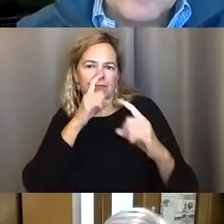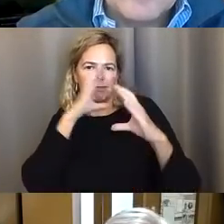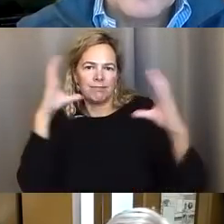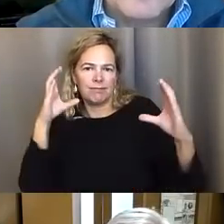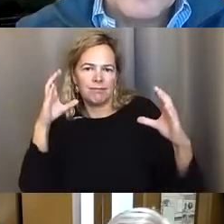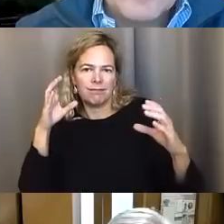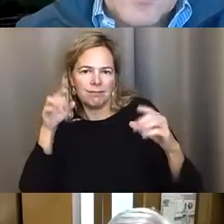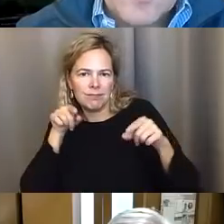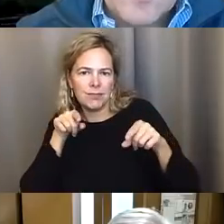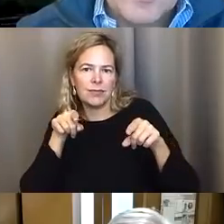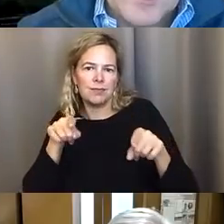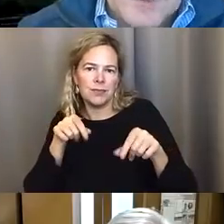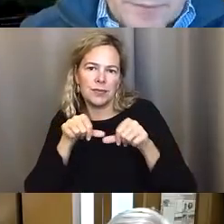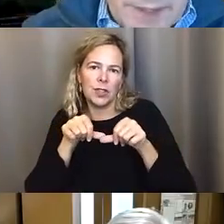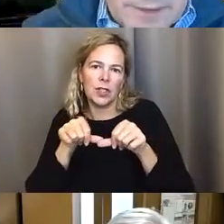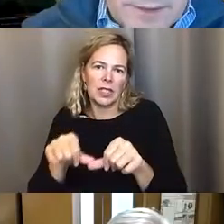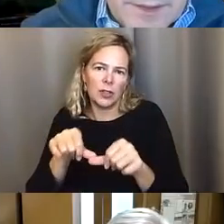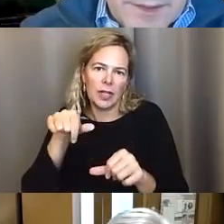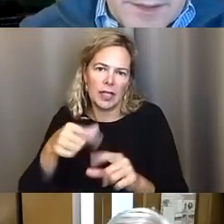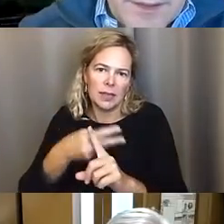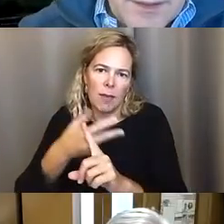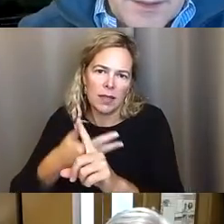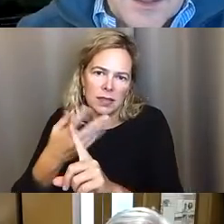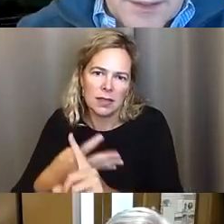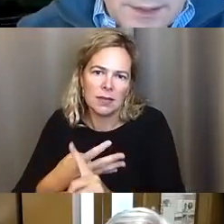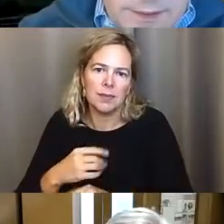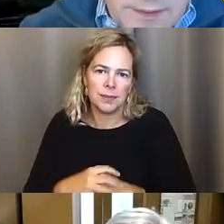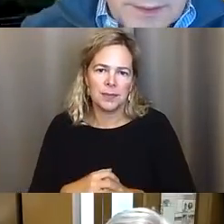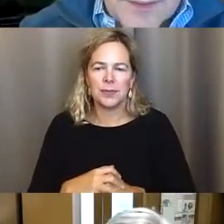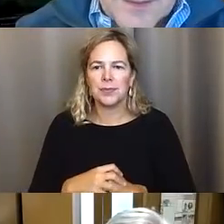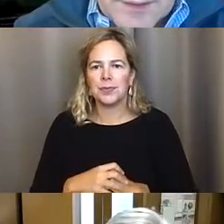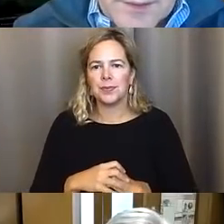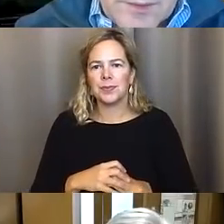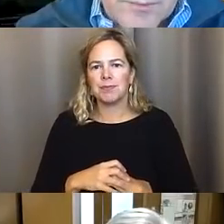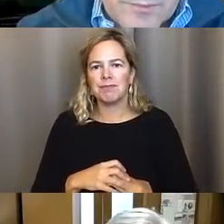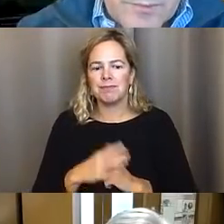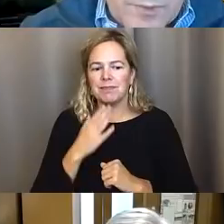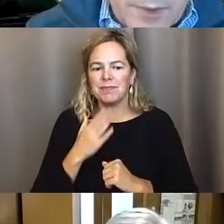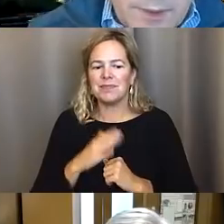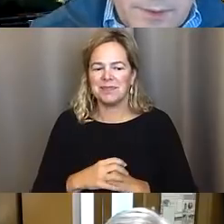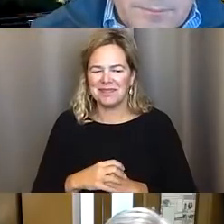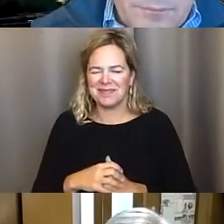months. Great, thanks. Let's see.